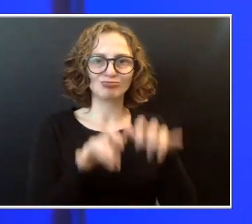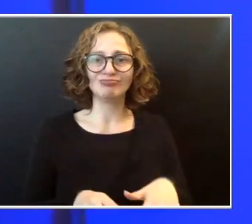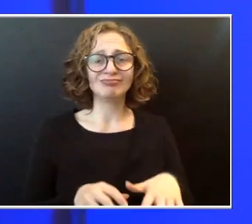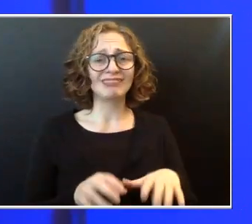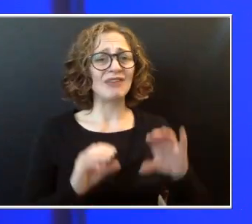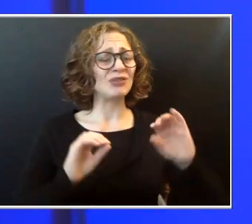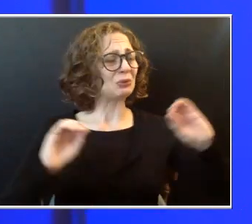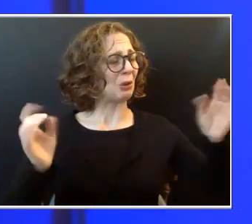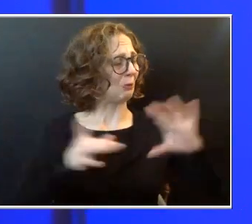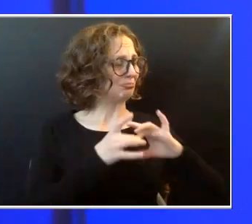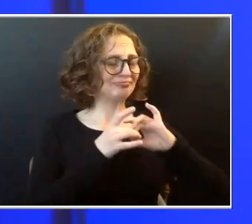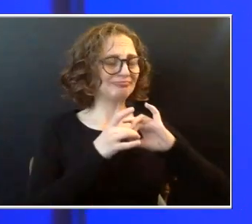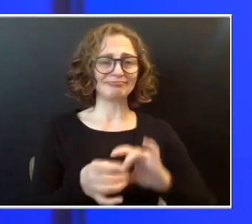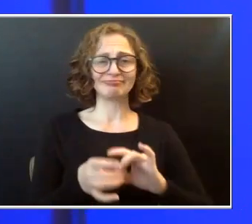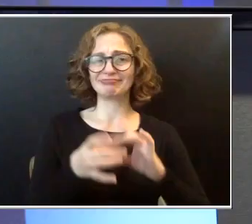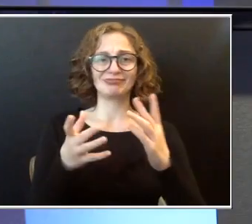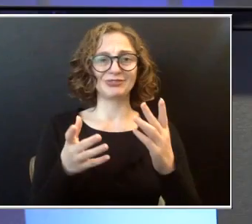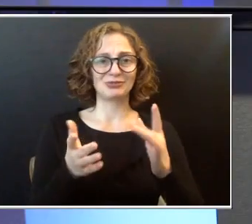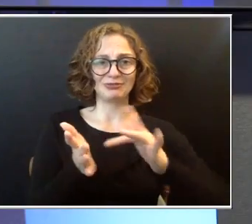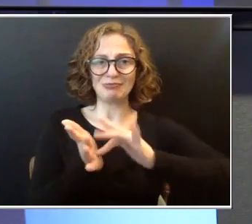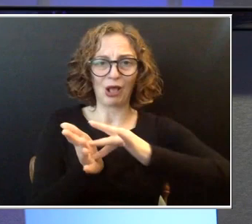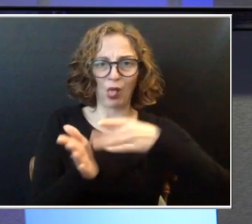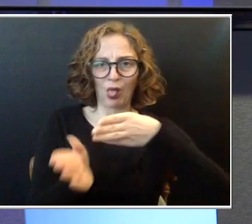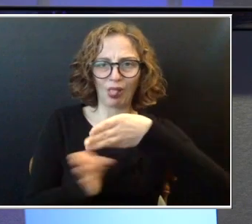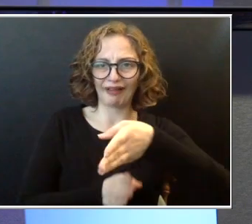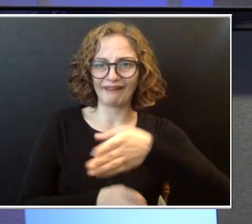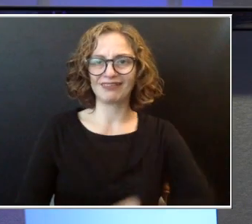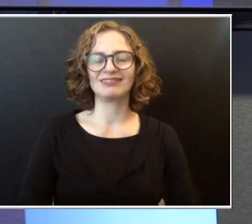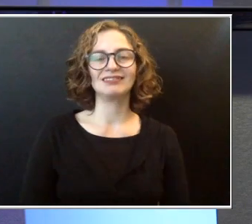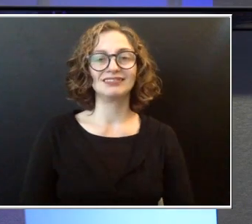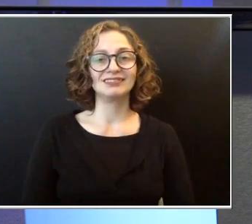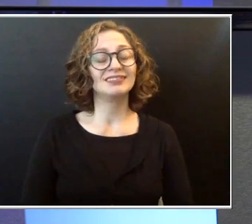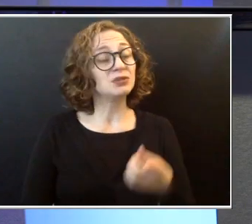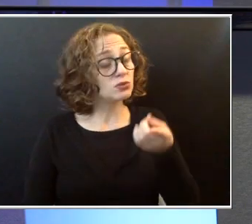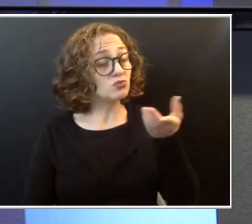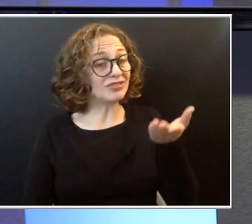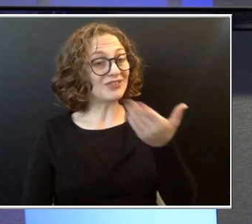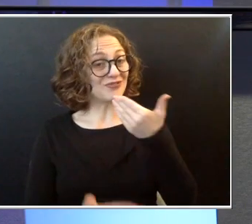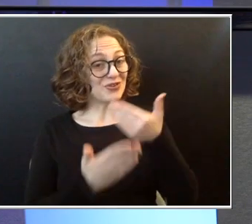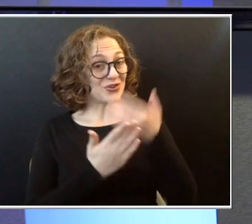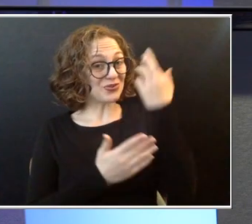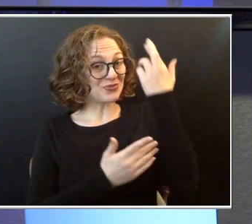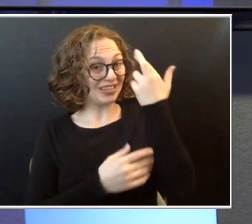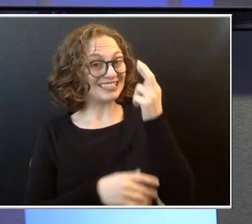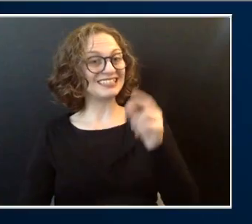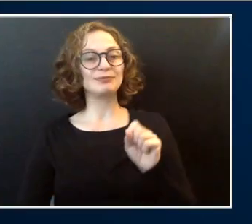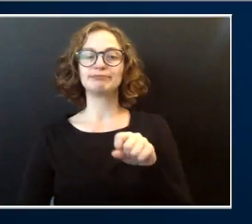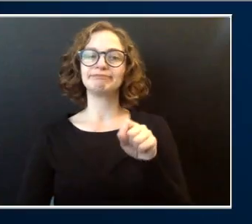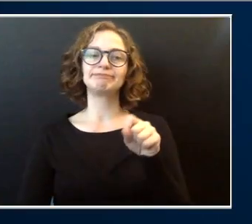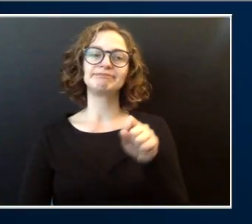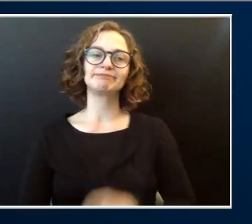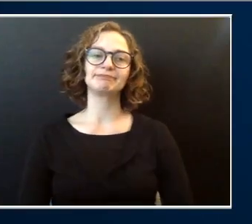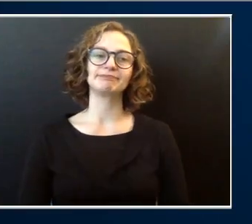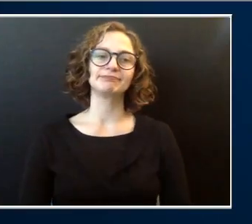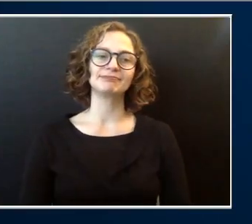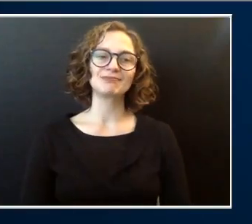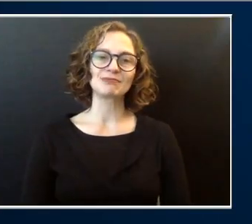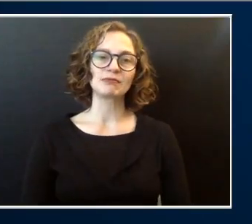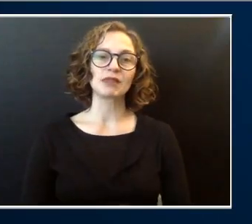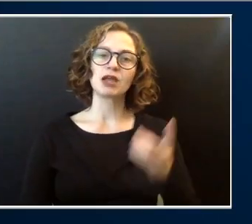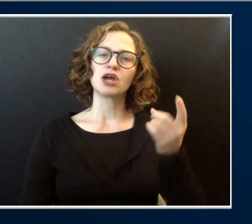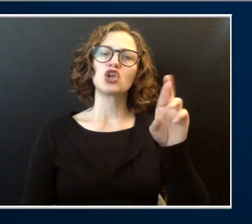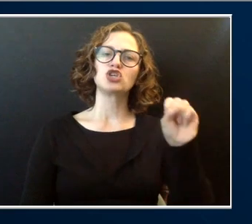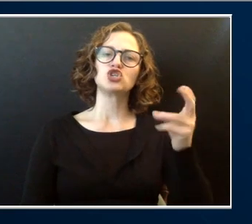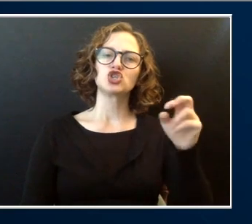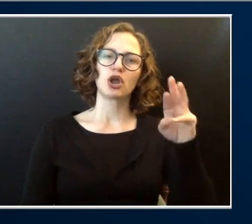Just. yeah, you were there for good reason. Yes, I was. So now, Dr. Sharma, talk to us a little bit about triple-negative